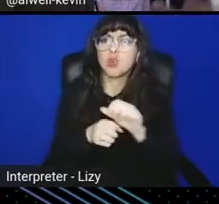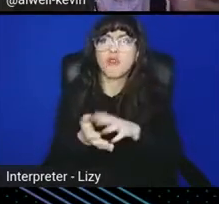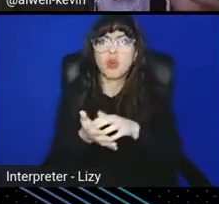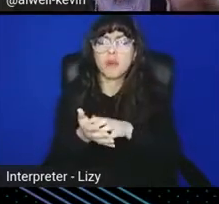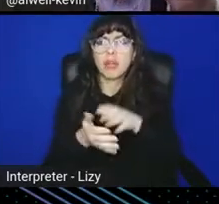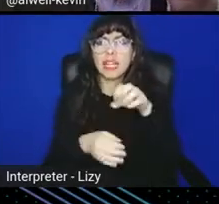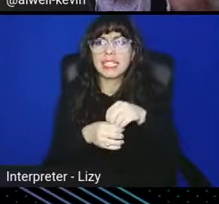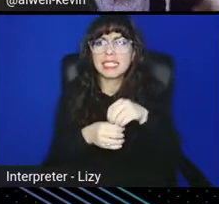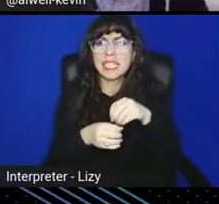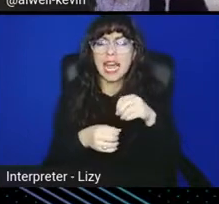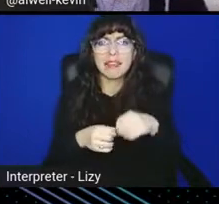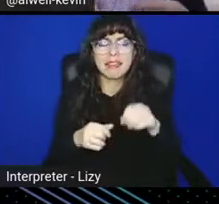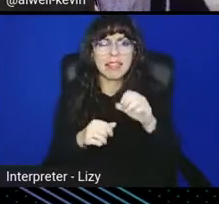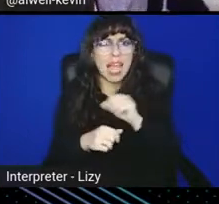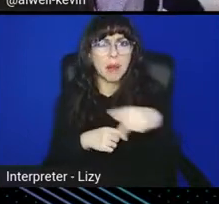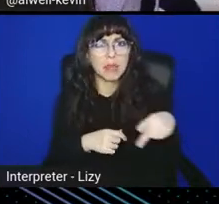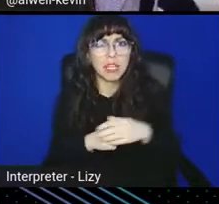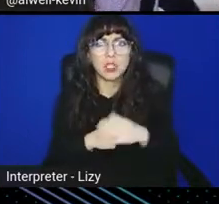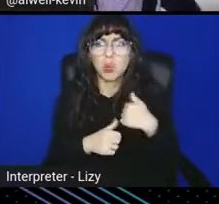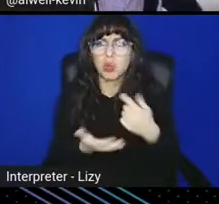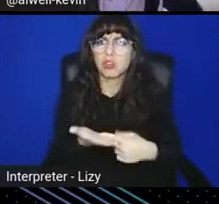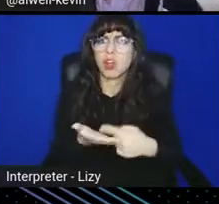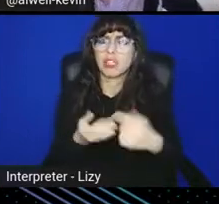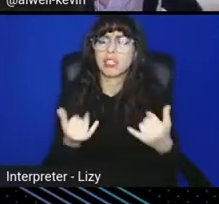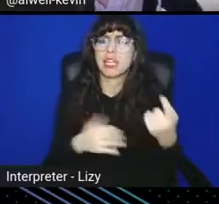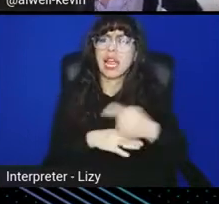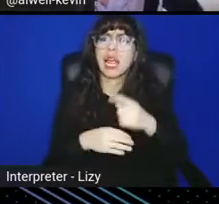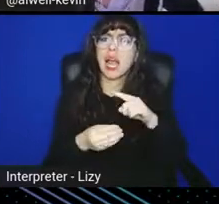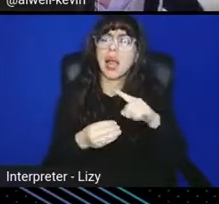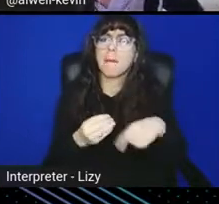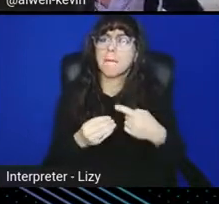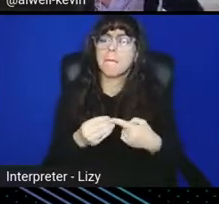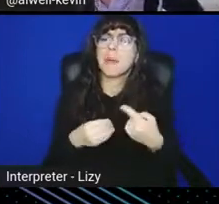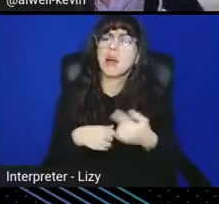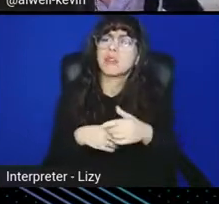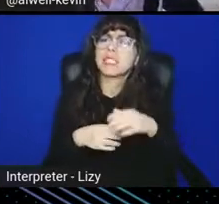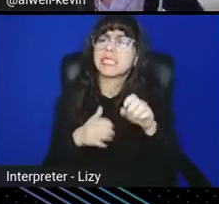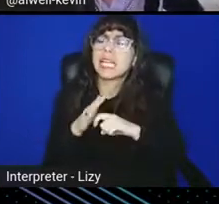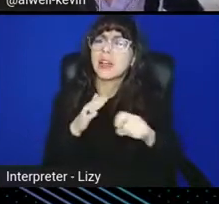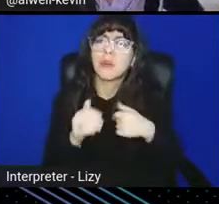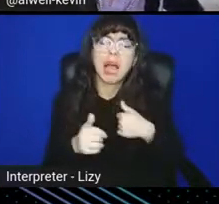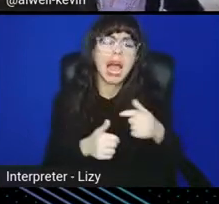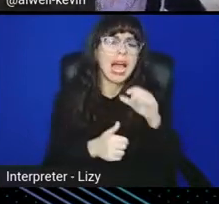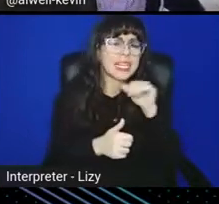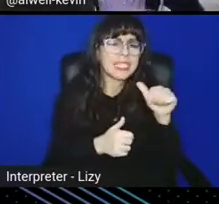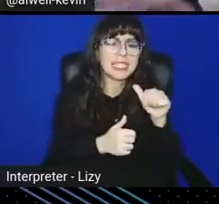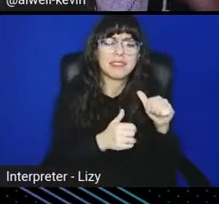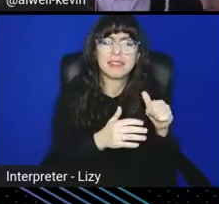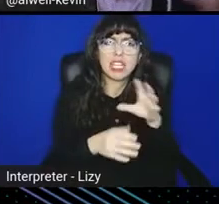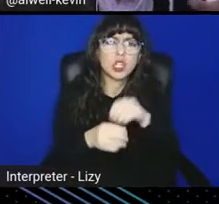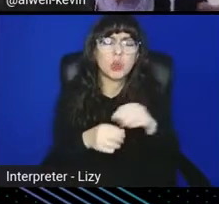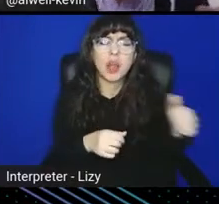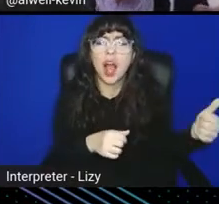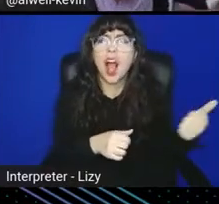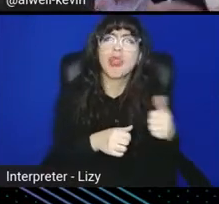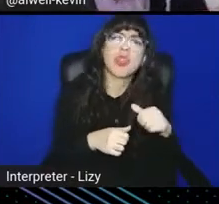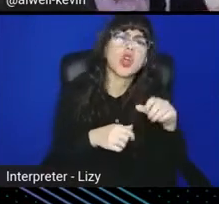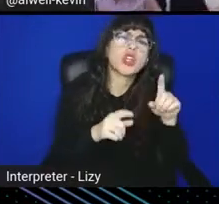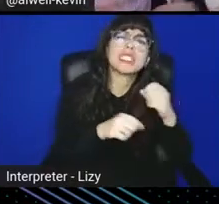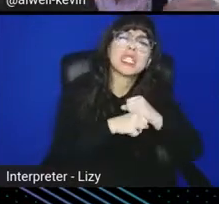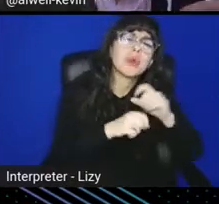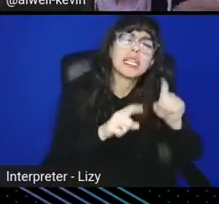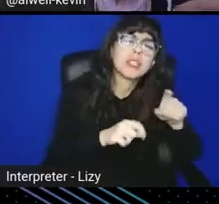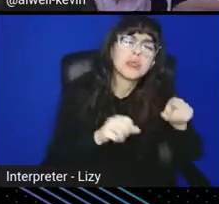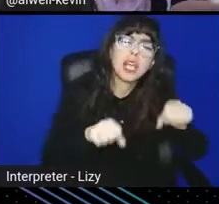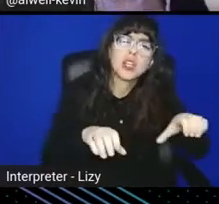And so we're talking today exclusively about secret scanning. I kind of left out static application security testing and all the other types of security tests that you can do just